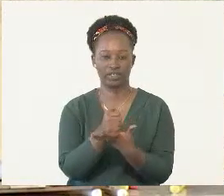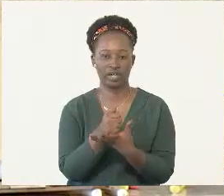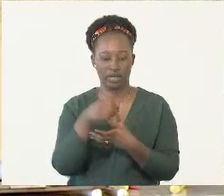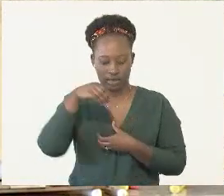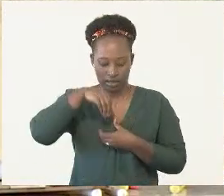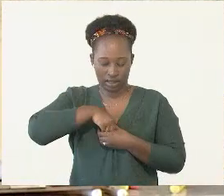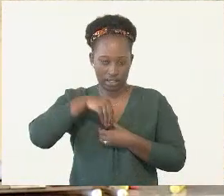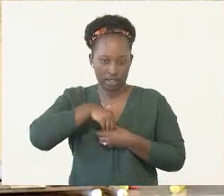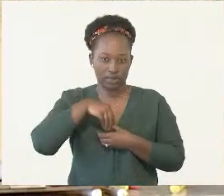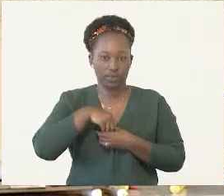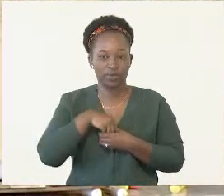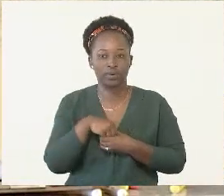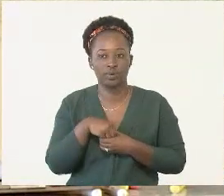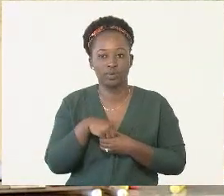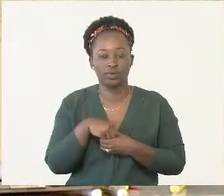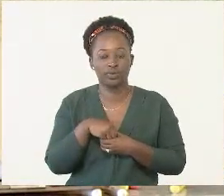internal